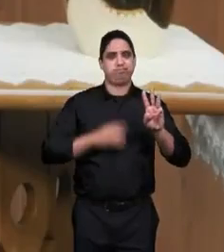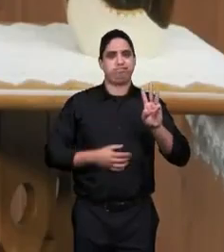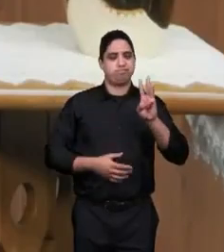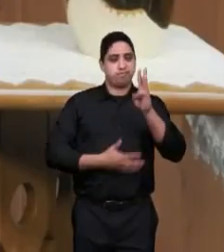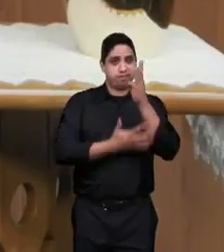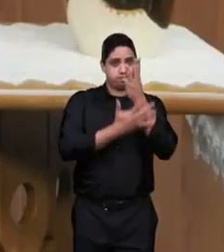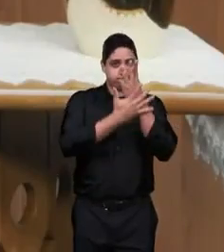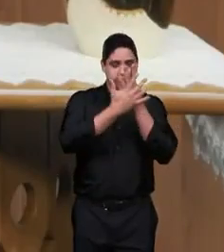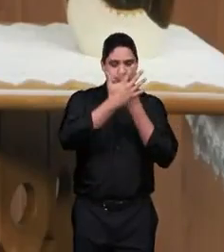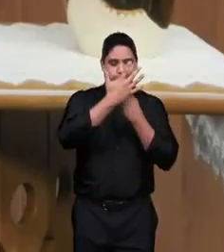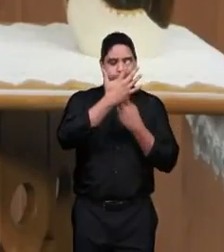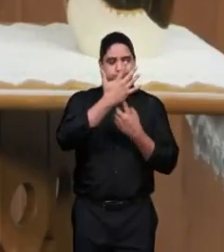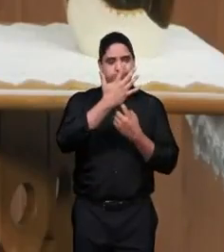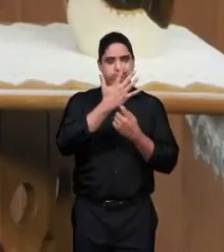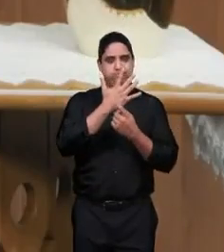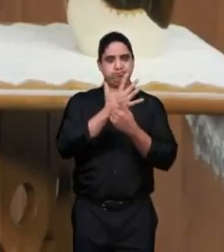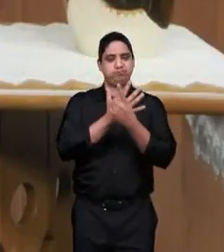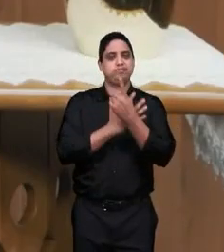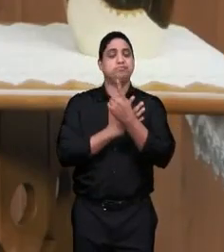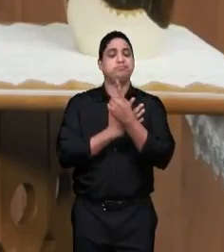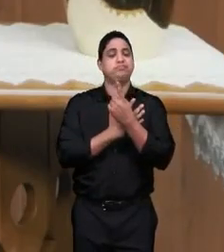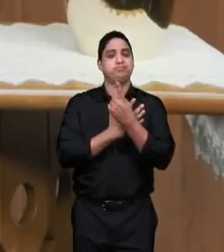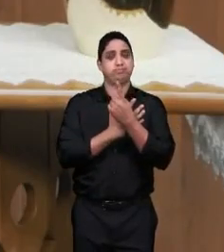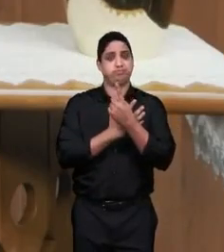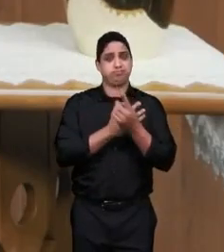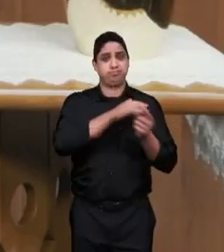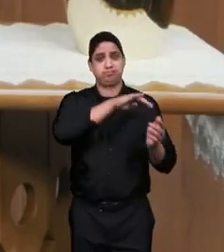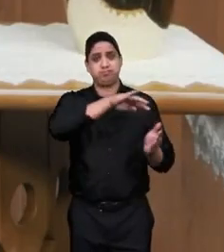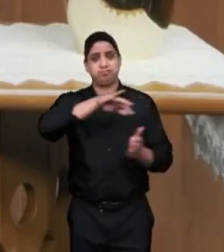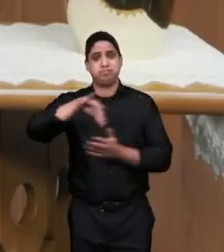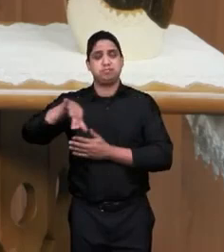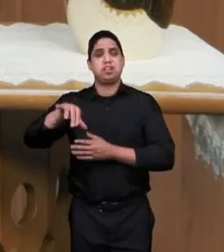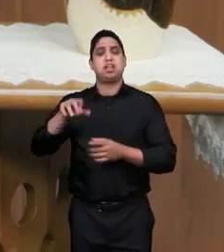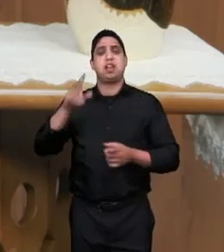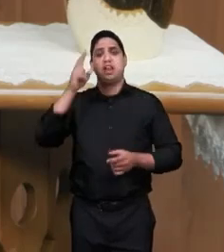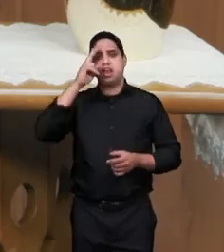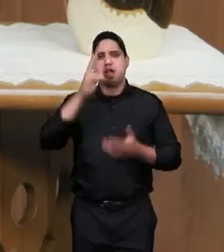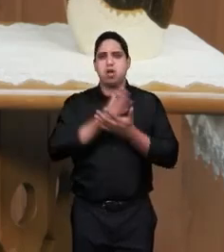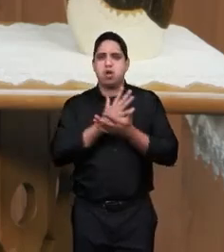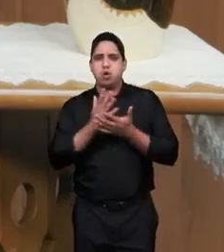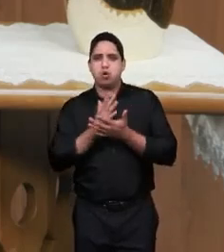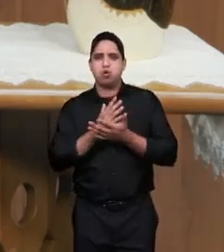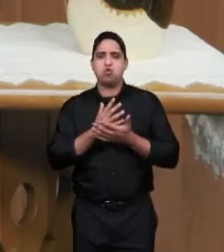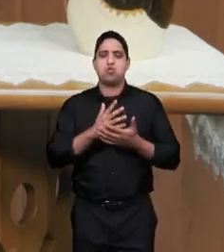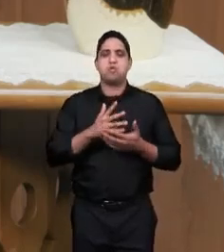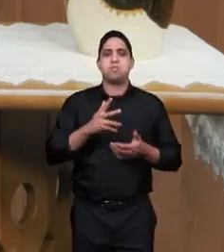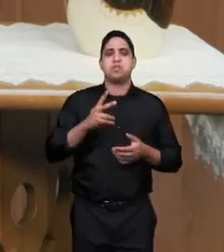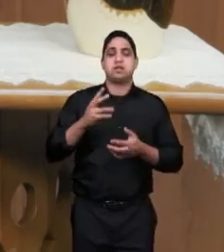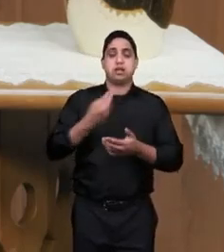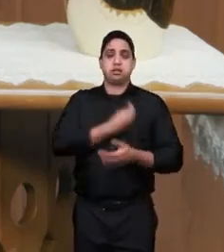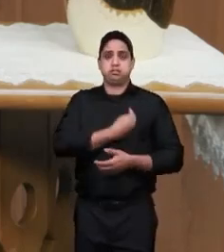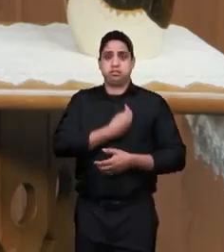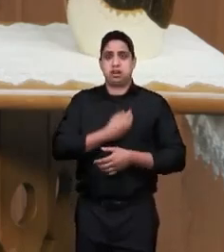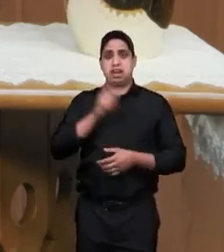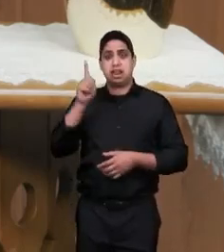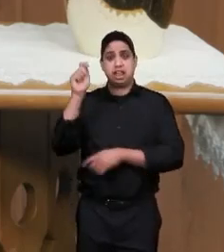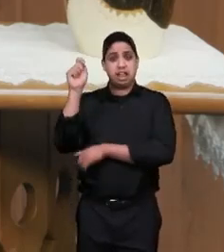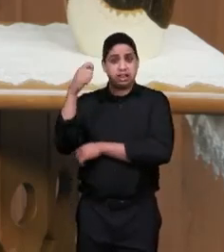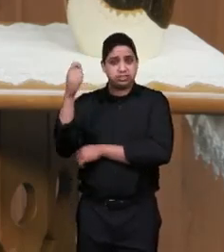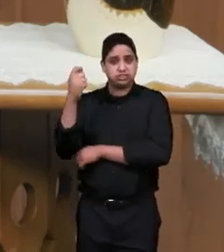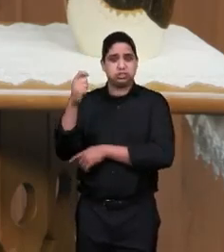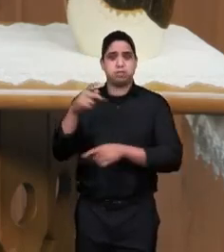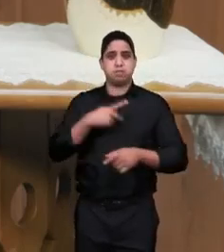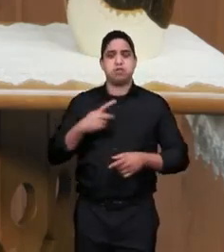remember some of the participations from abroad in Argentina, San Cristobal, Pastor Daniel Oliveira. He